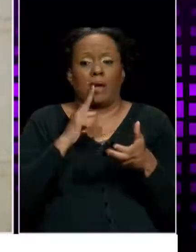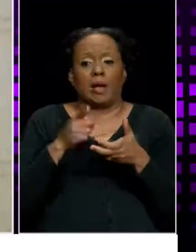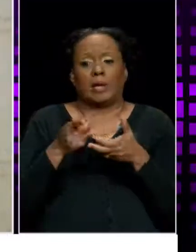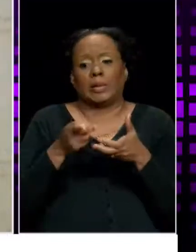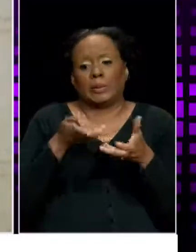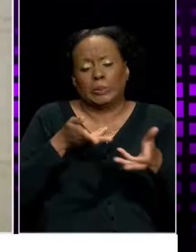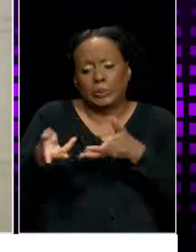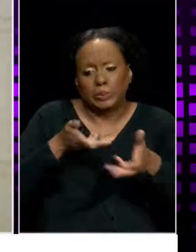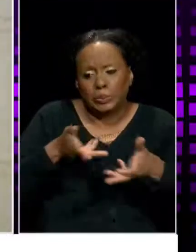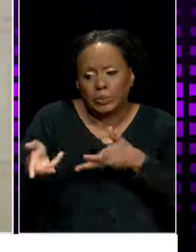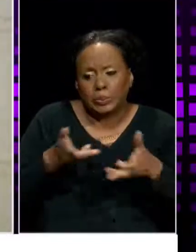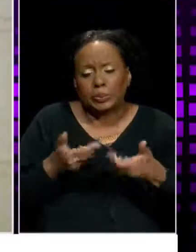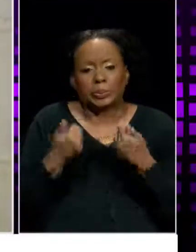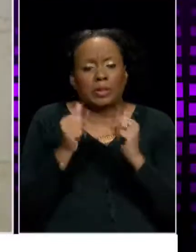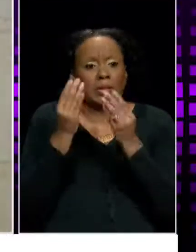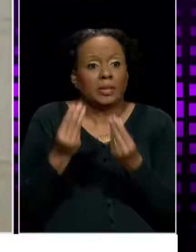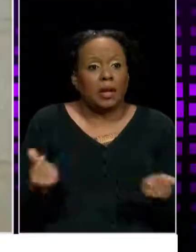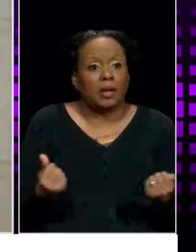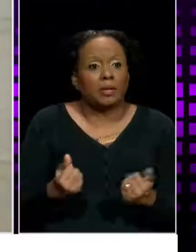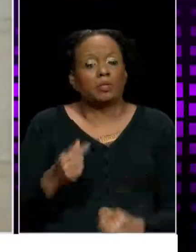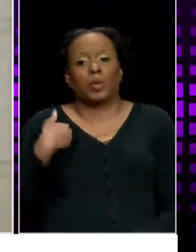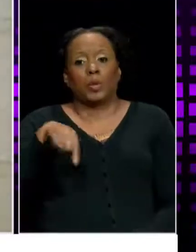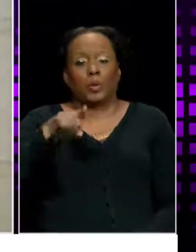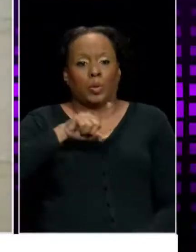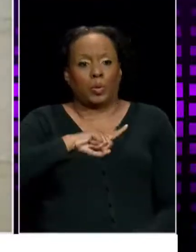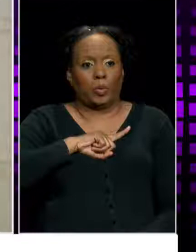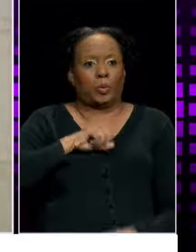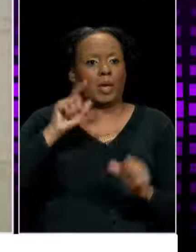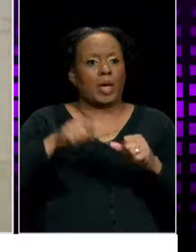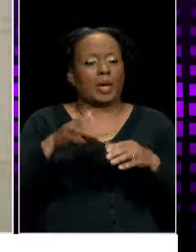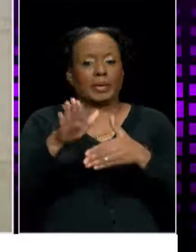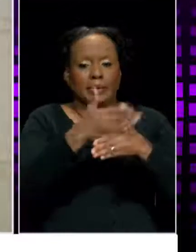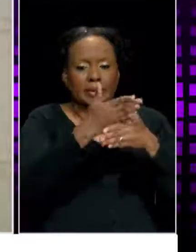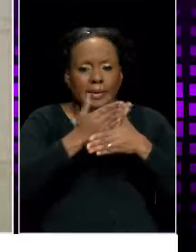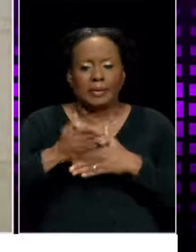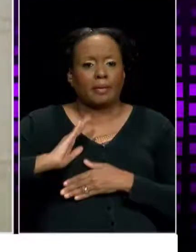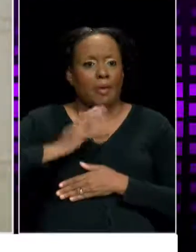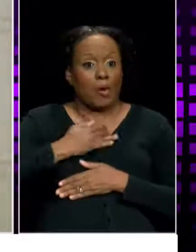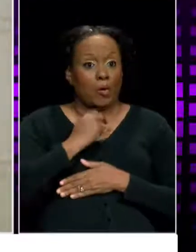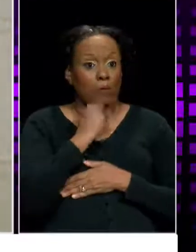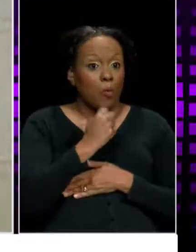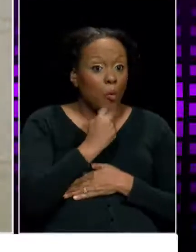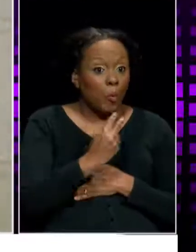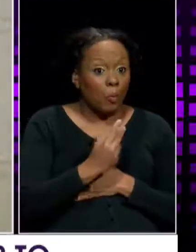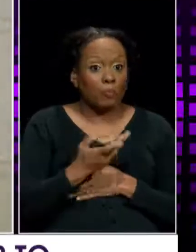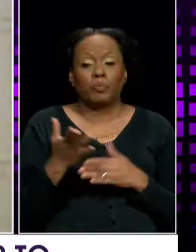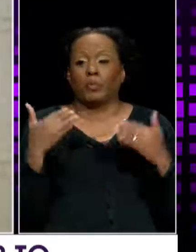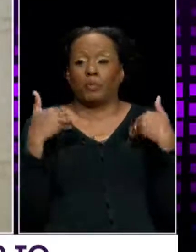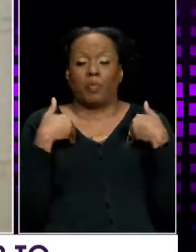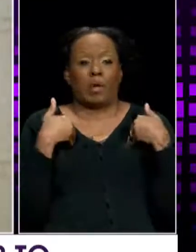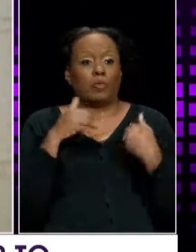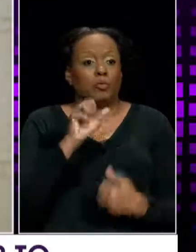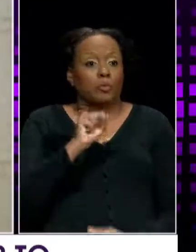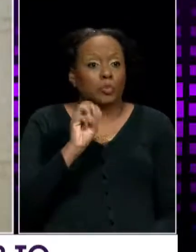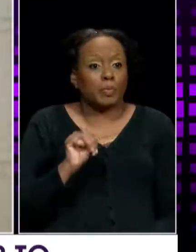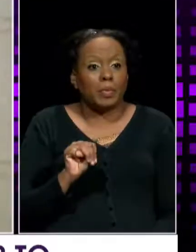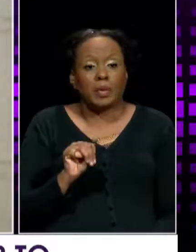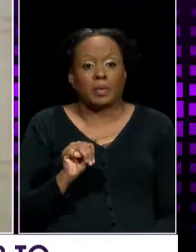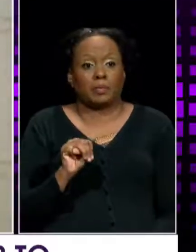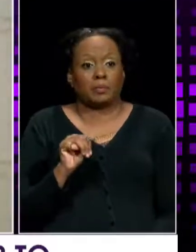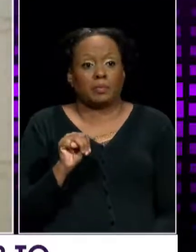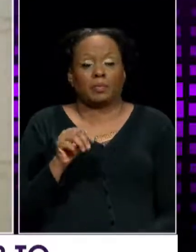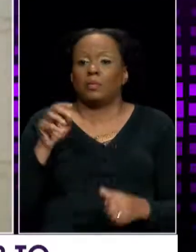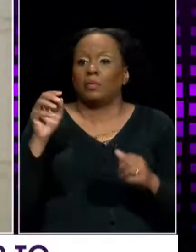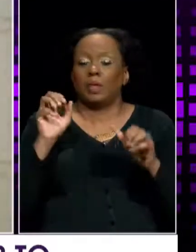Report is that platform where young persons get to share their voices. So, yes, we also have our social media pages where persons can